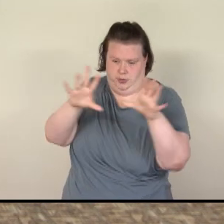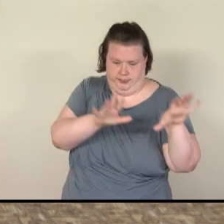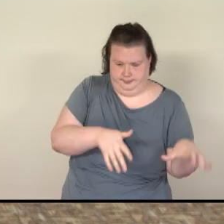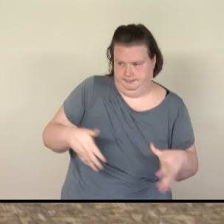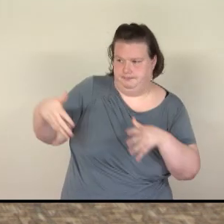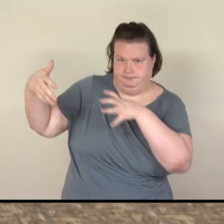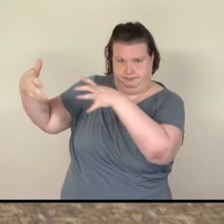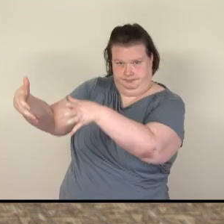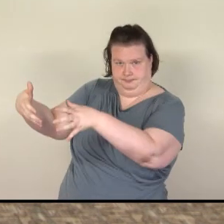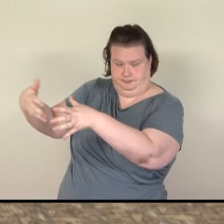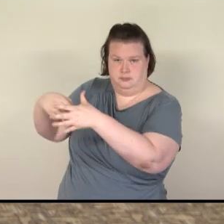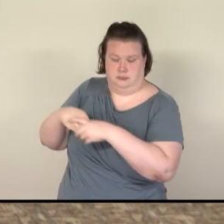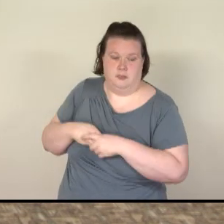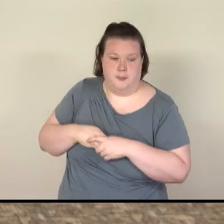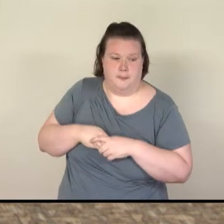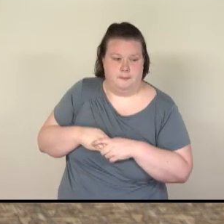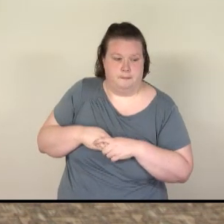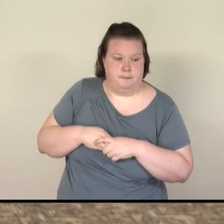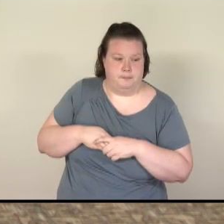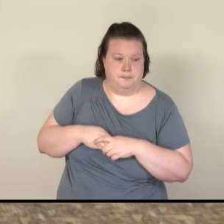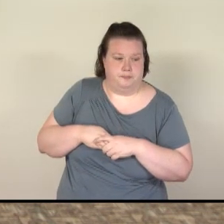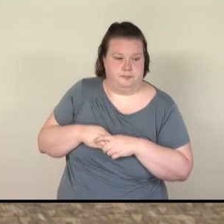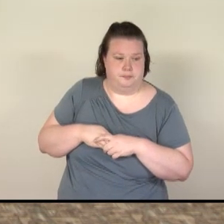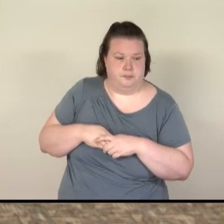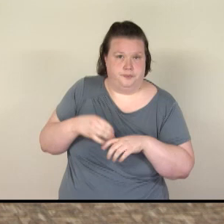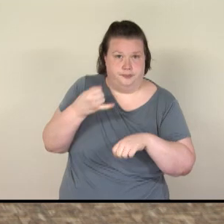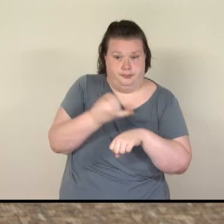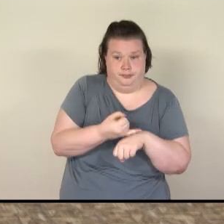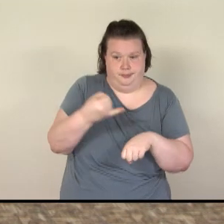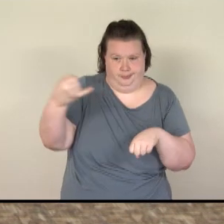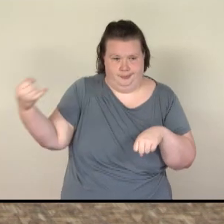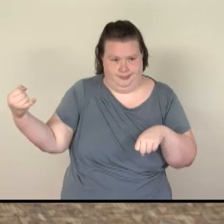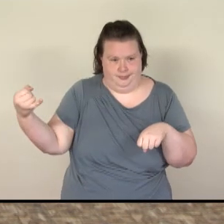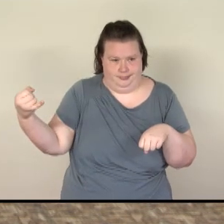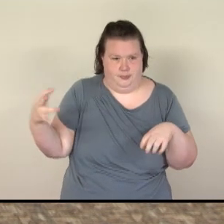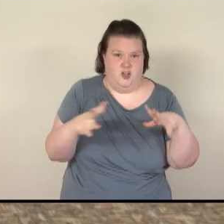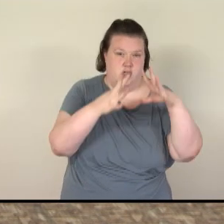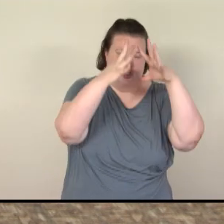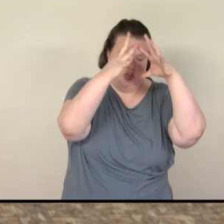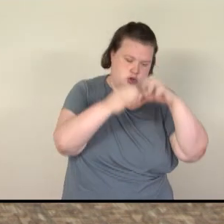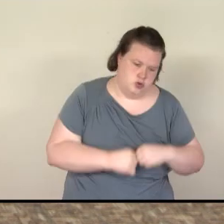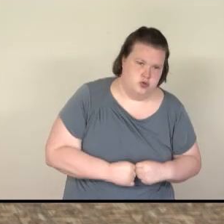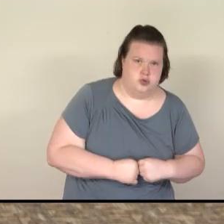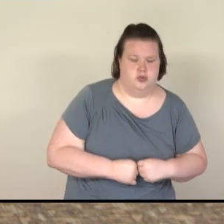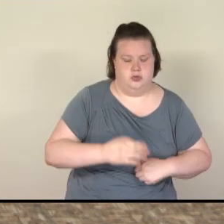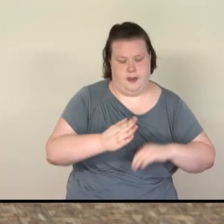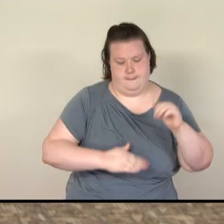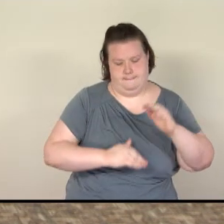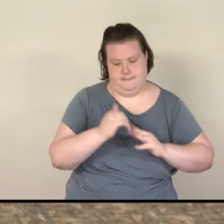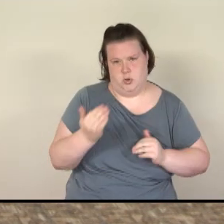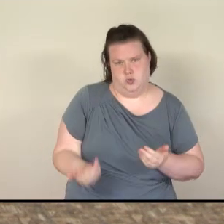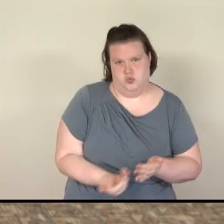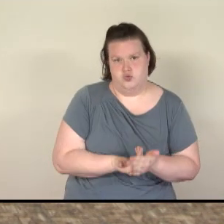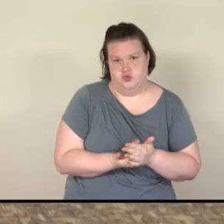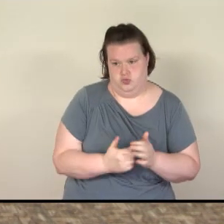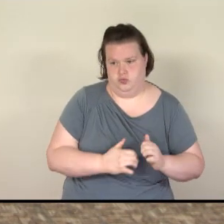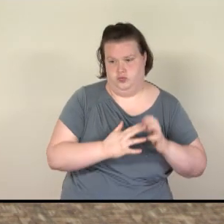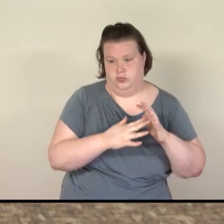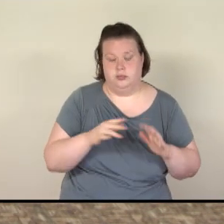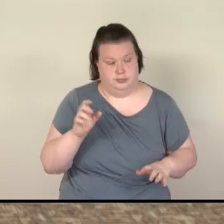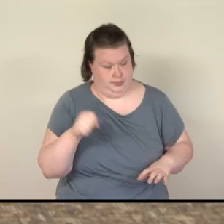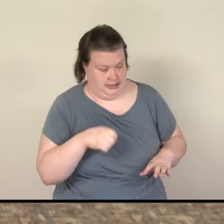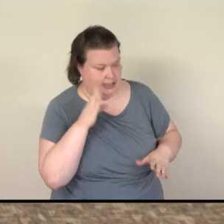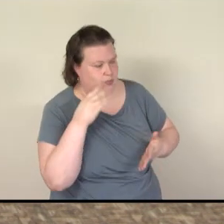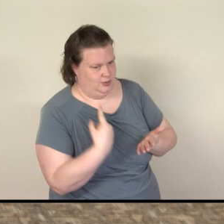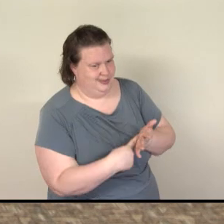coming January. So they would be off campus. We would completely demolish Kendrick and build this facility there. And I'll talk a little